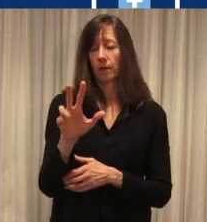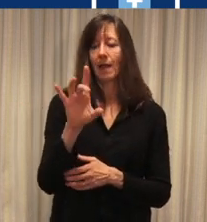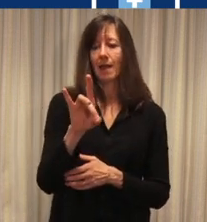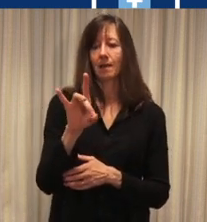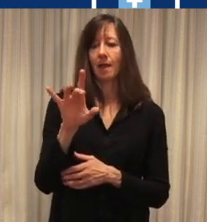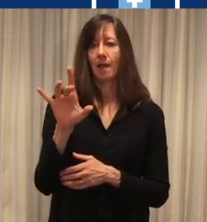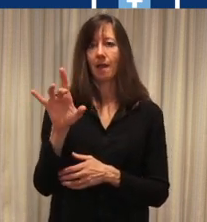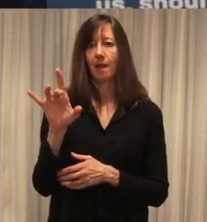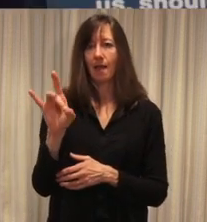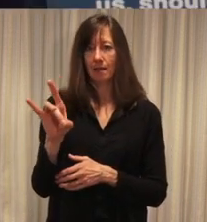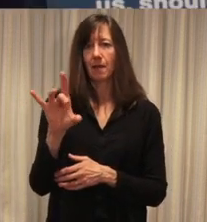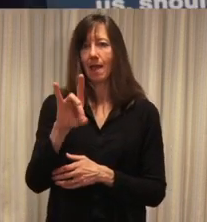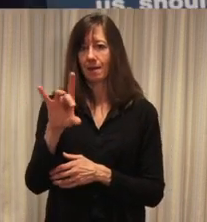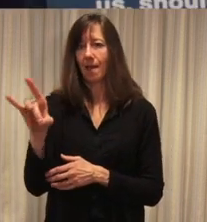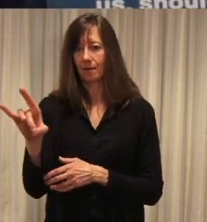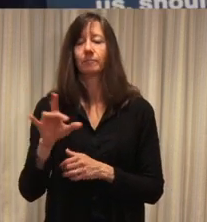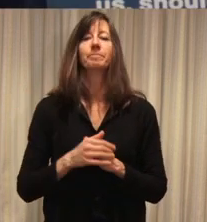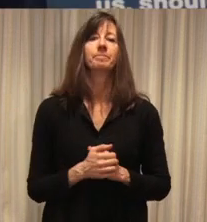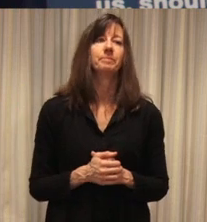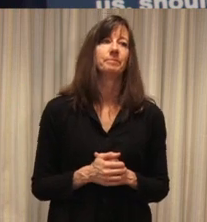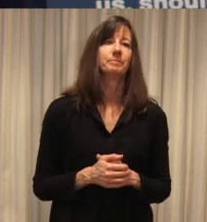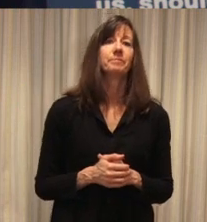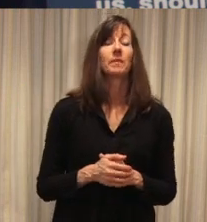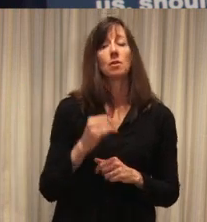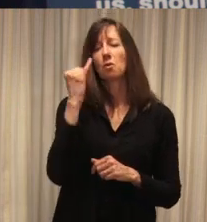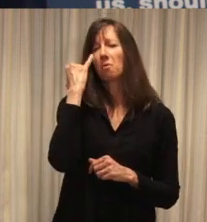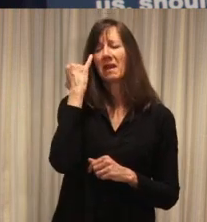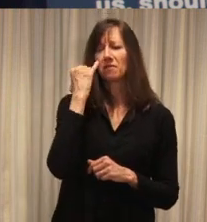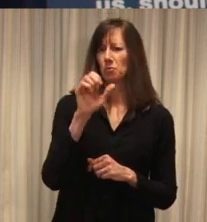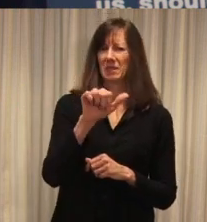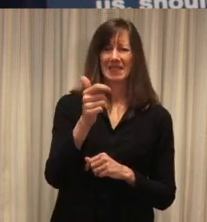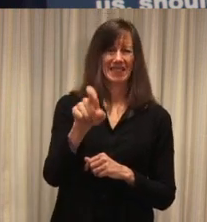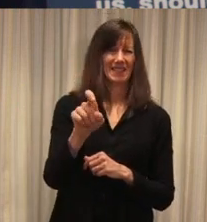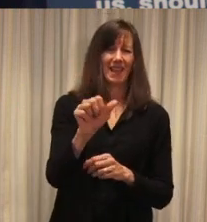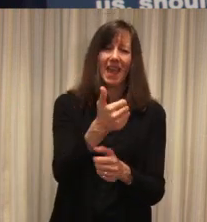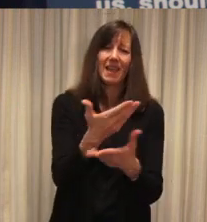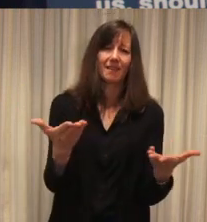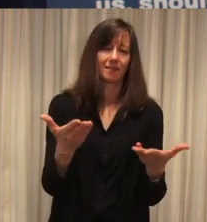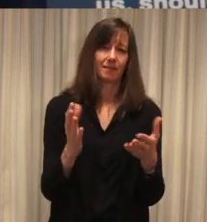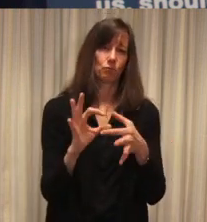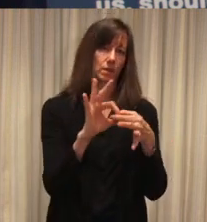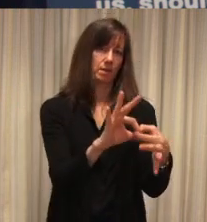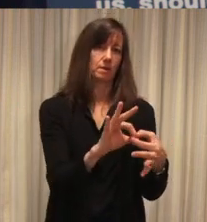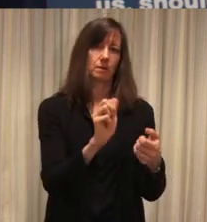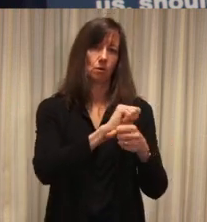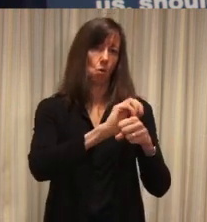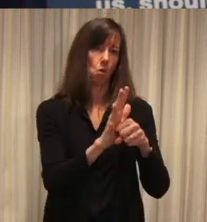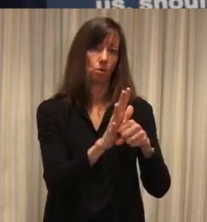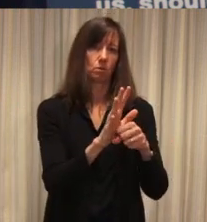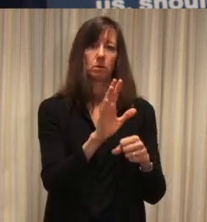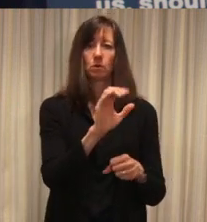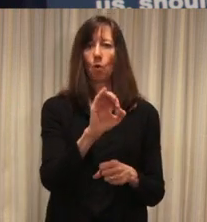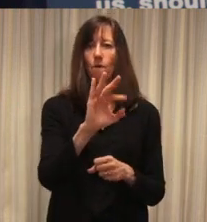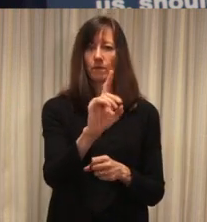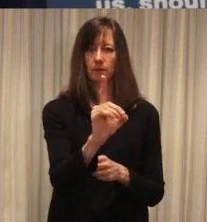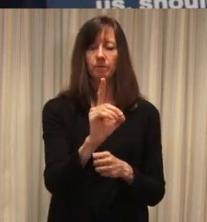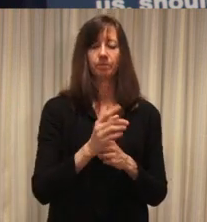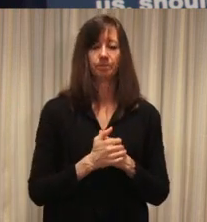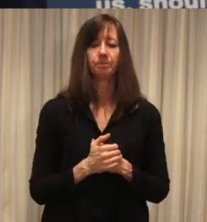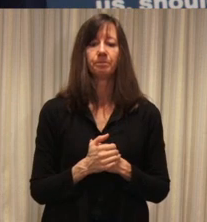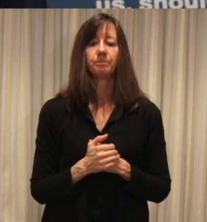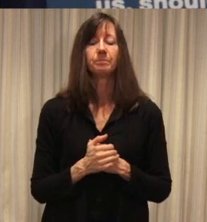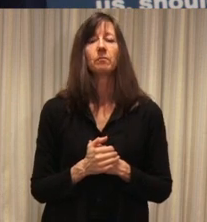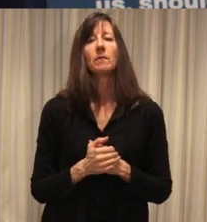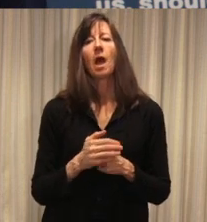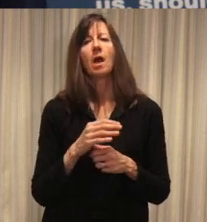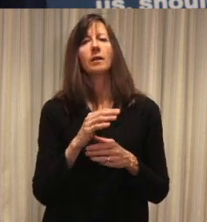845-443-8888. And that's for really anything you need related to COVID. And then just to wrap it up,